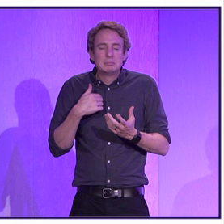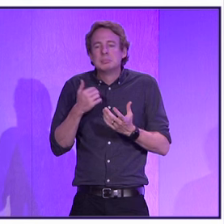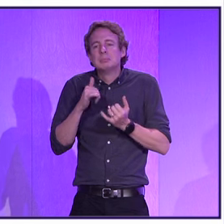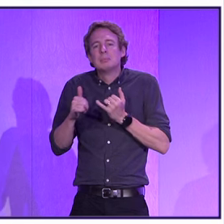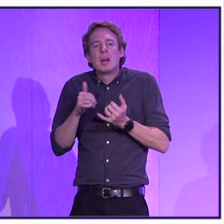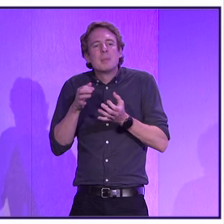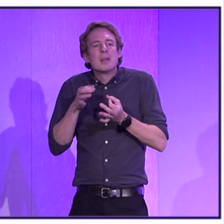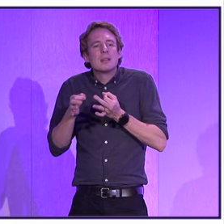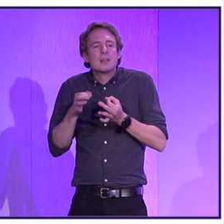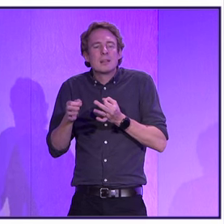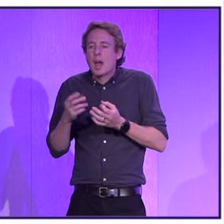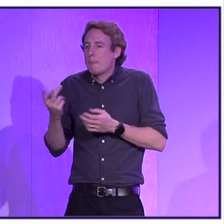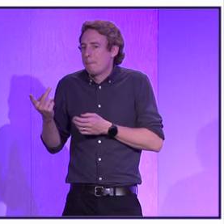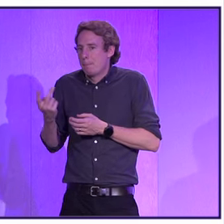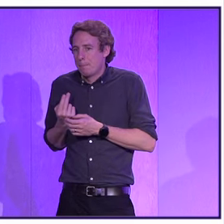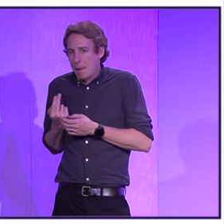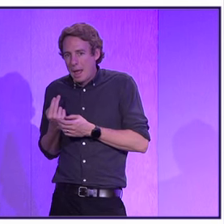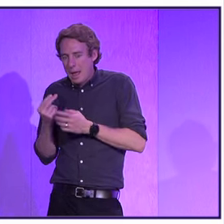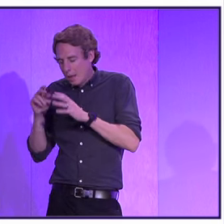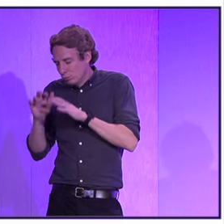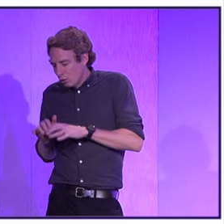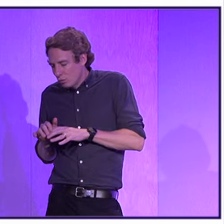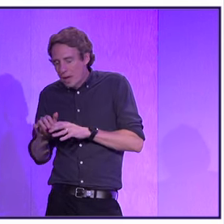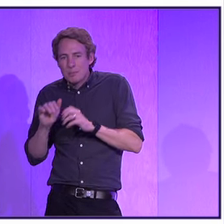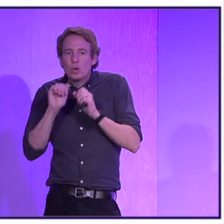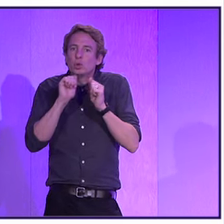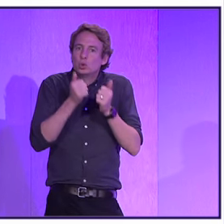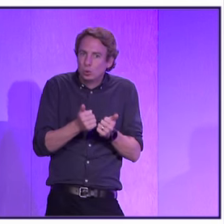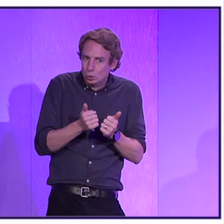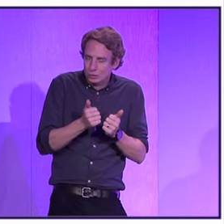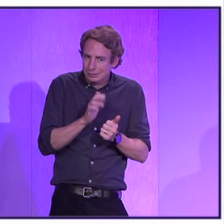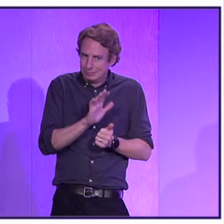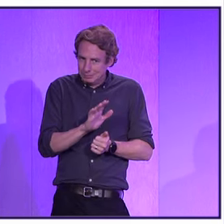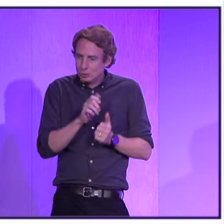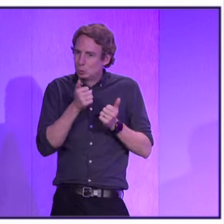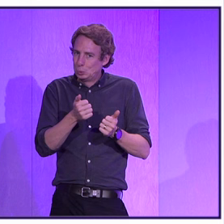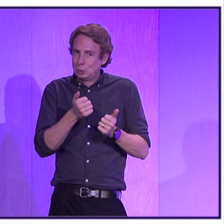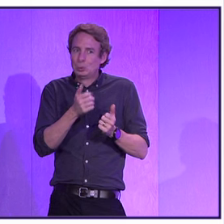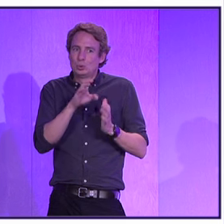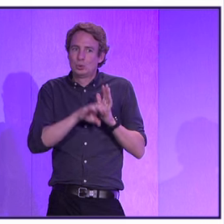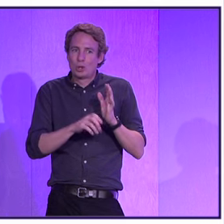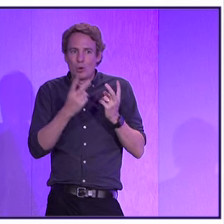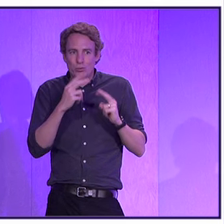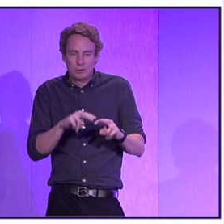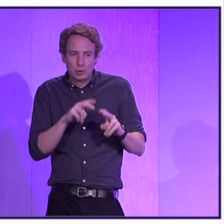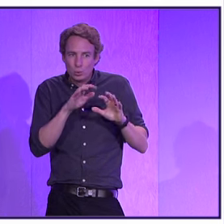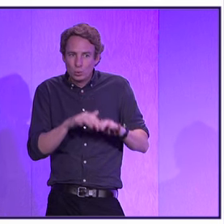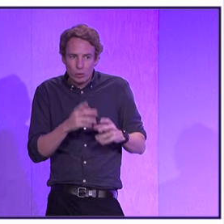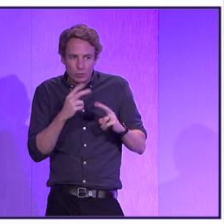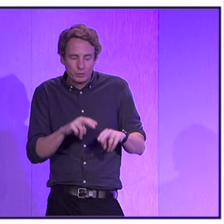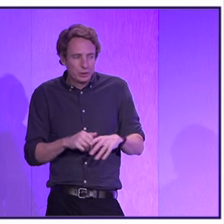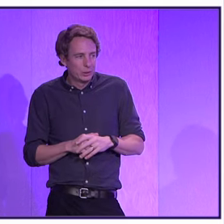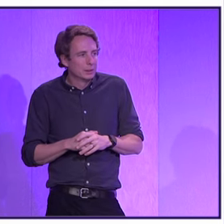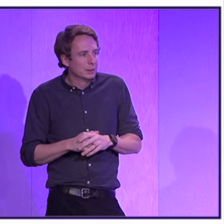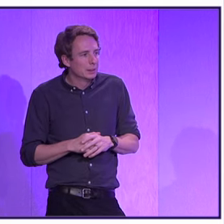tactics like doing pair programming and code reviews, good code reviews, obviously. And those kind of